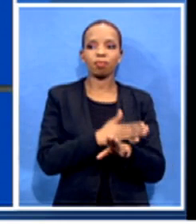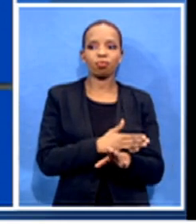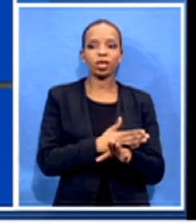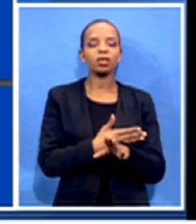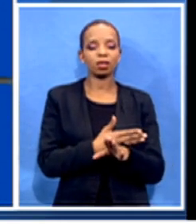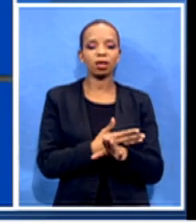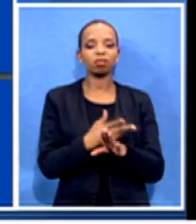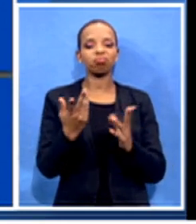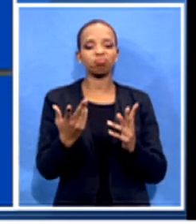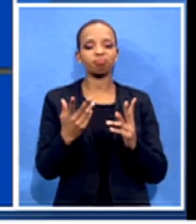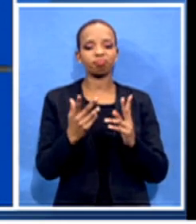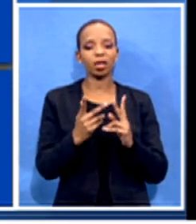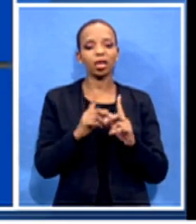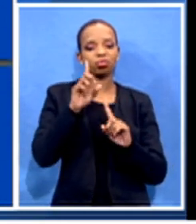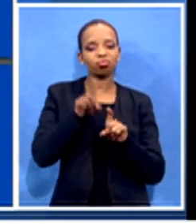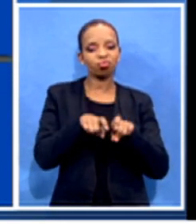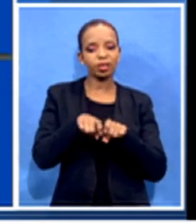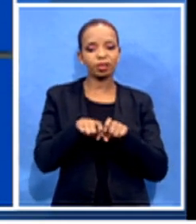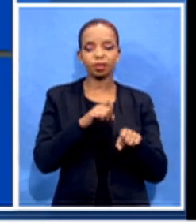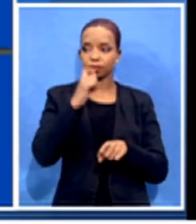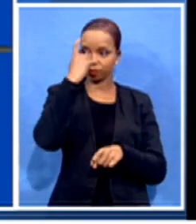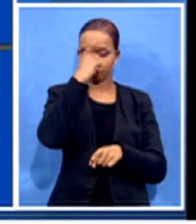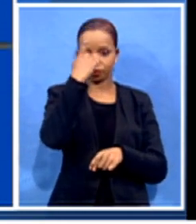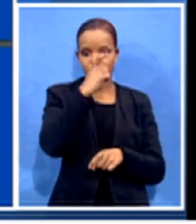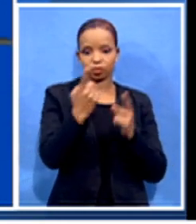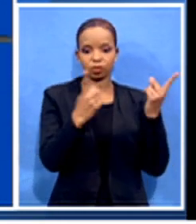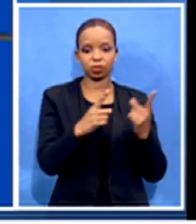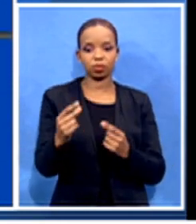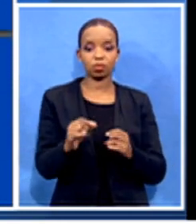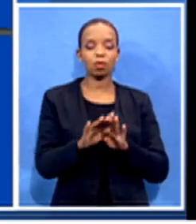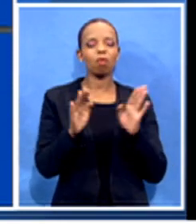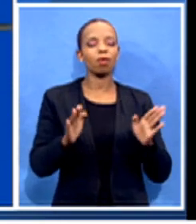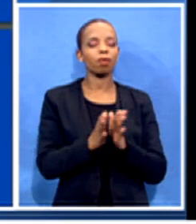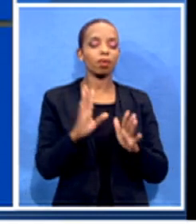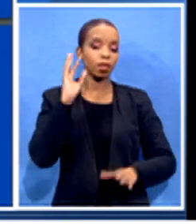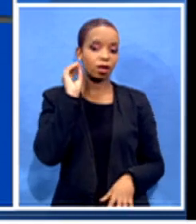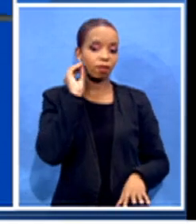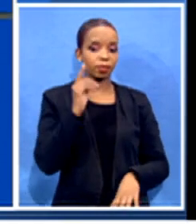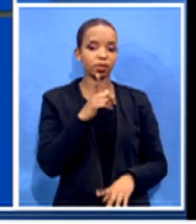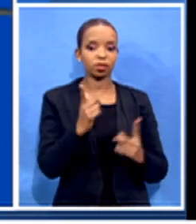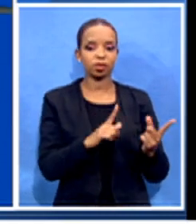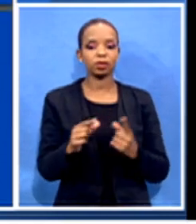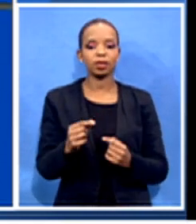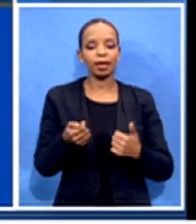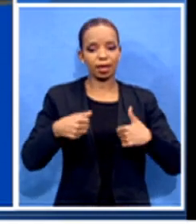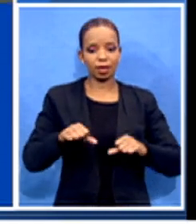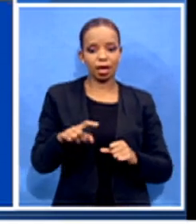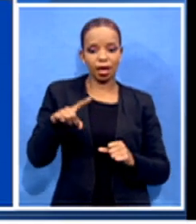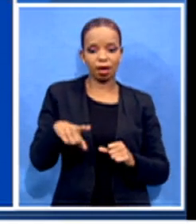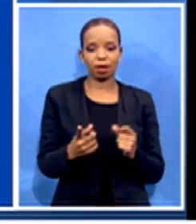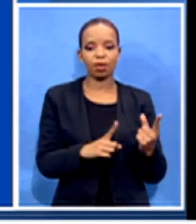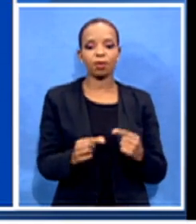All the necessary information which will be done through that pre-screening, then we'll then have to store it into a